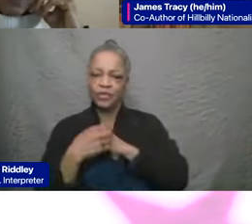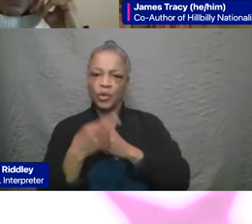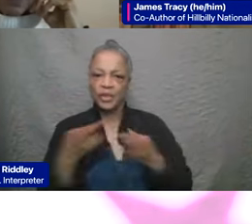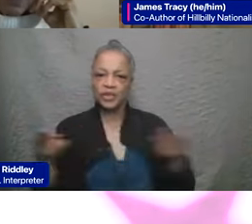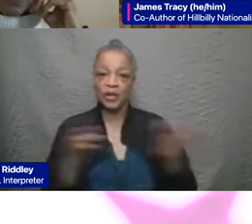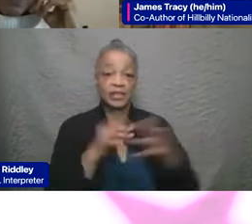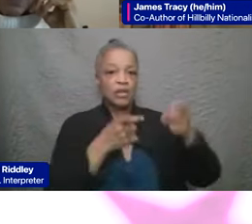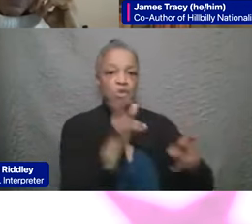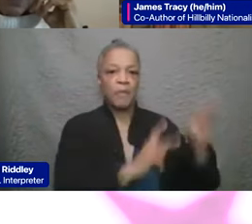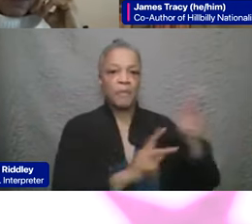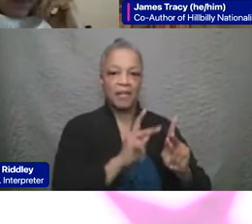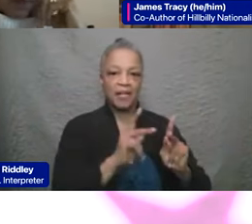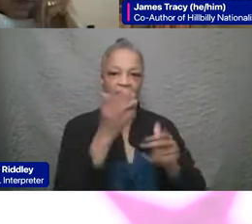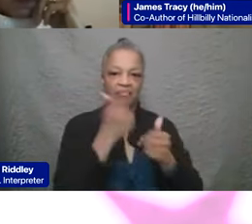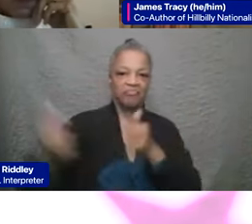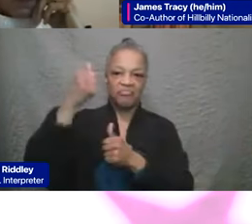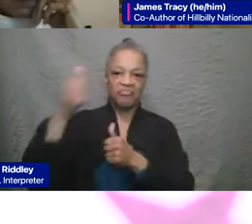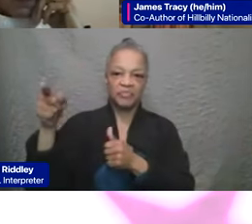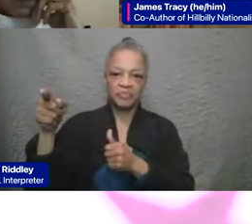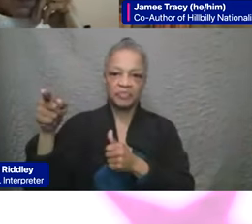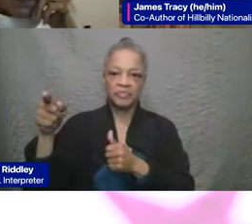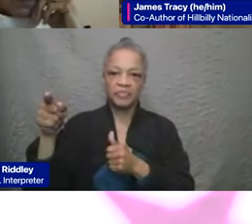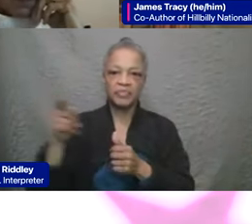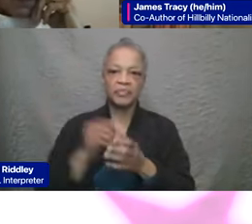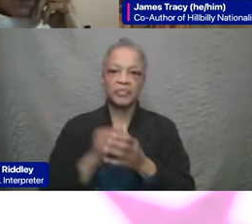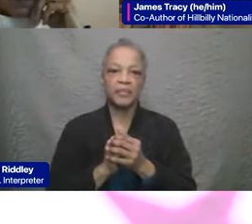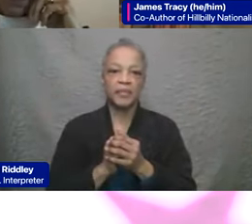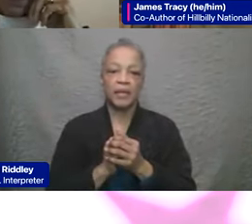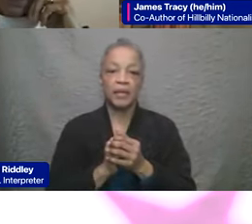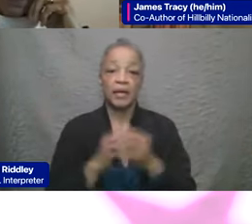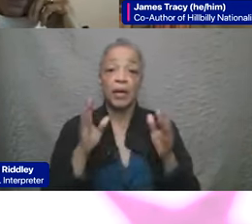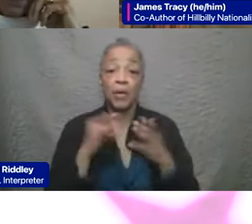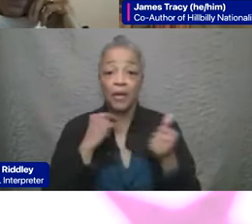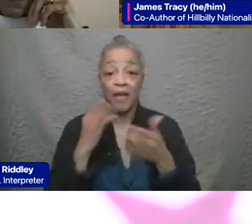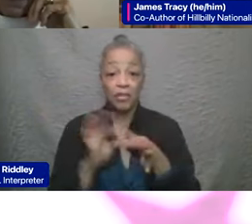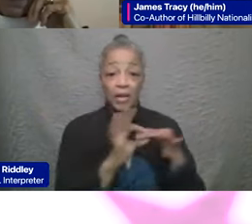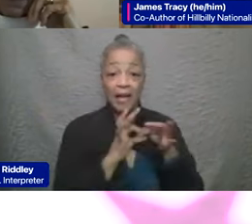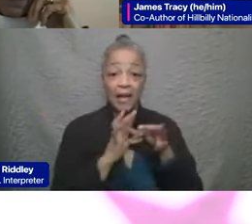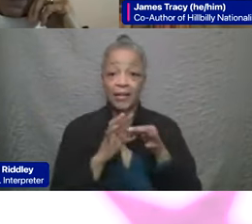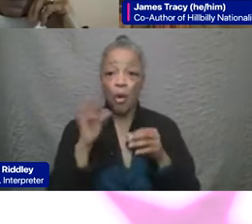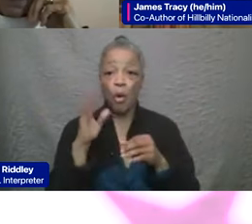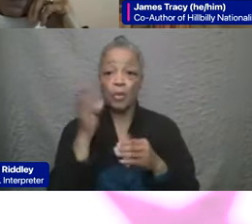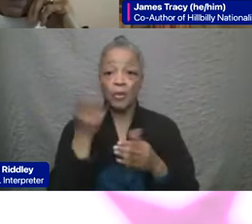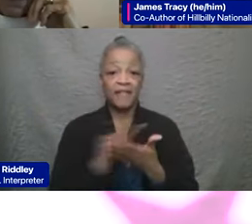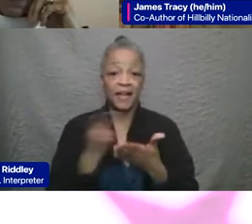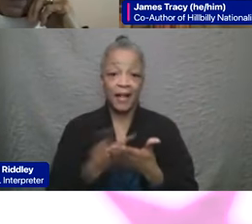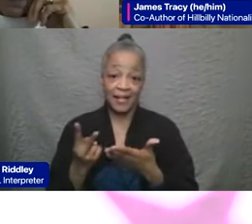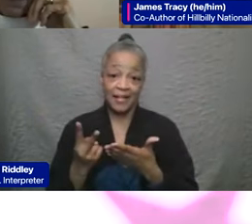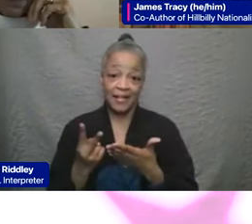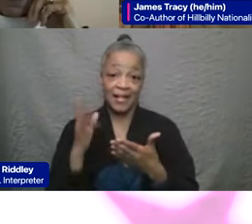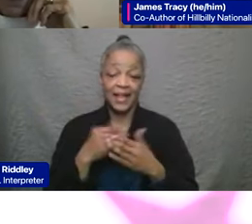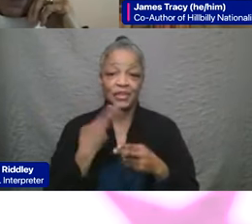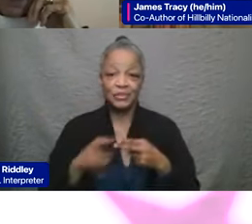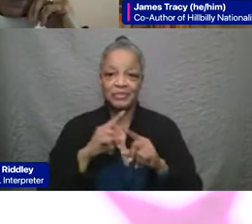people. And so we know that these struggles have to be connected. Otherwise, we're all going to fail. So that's a quick